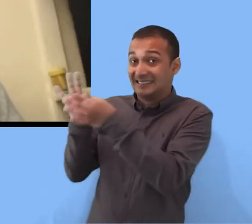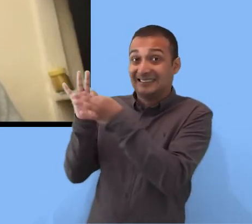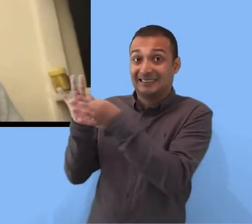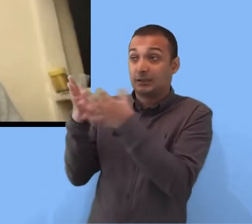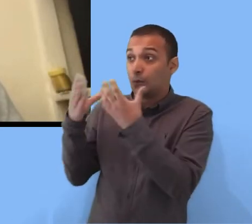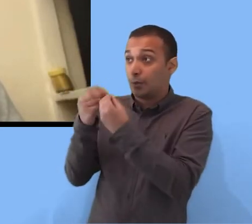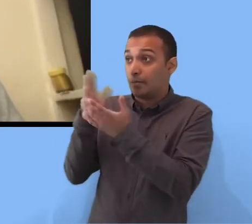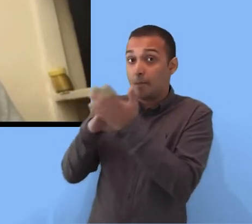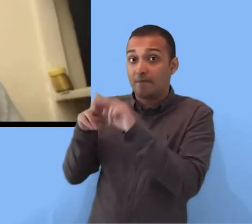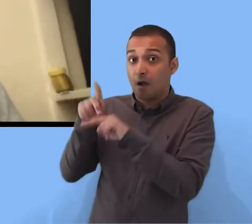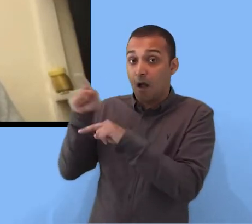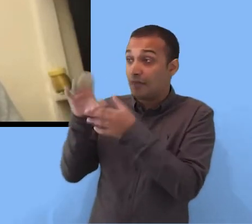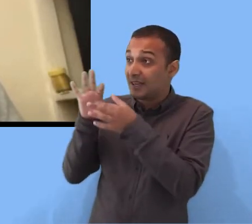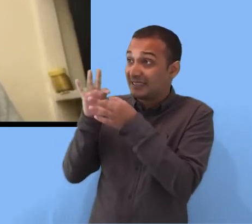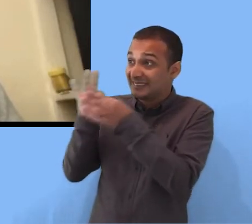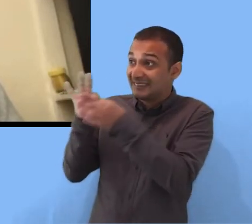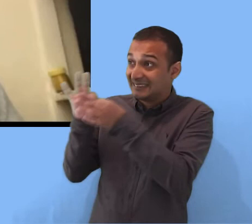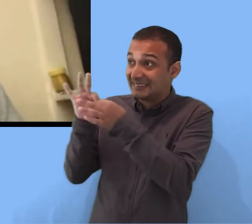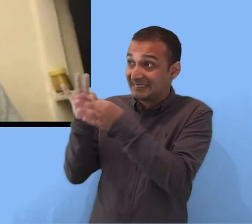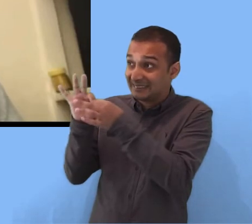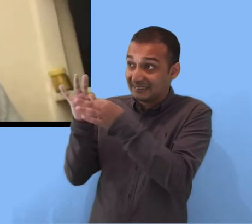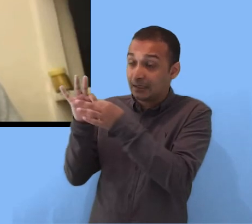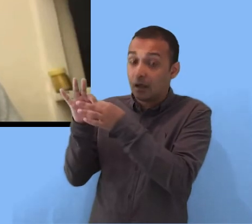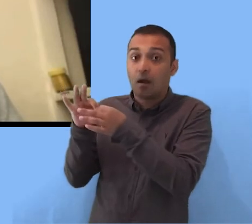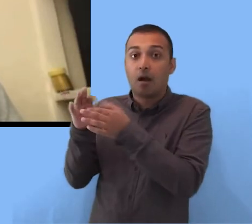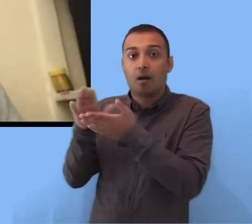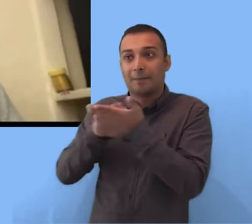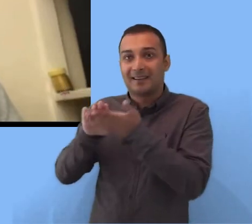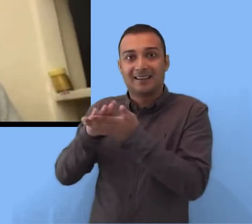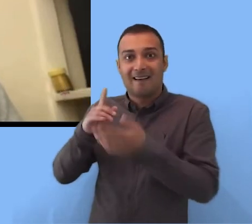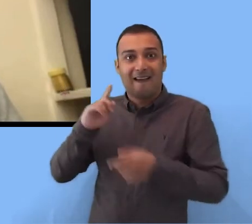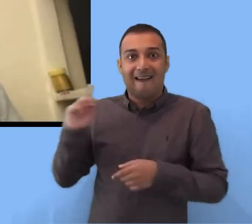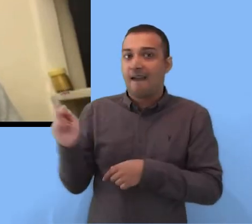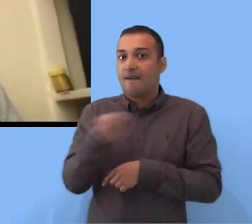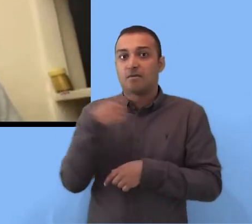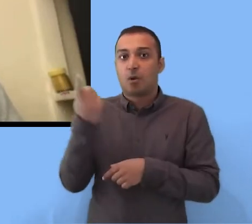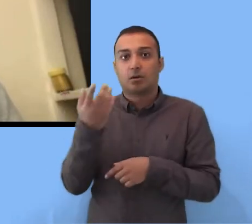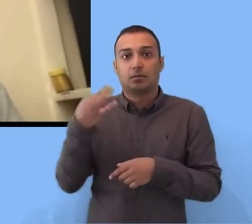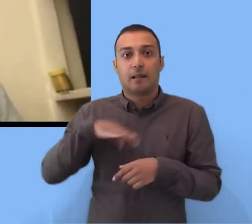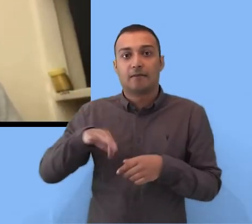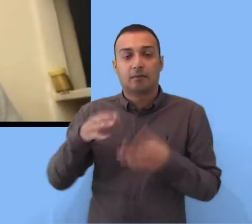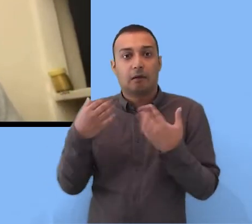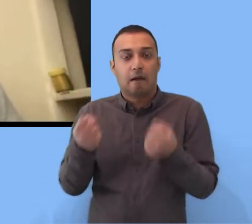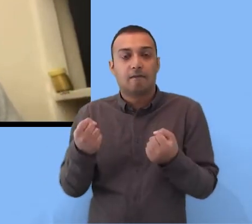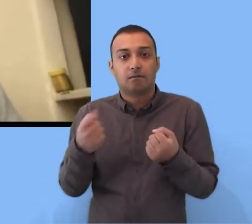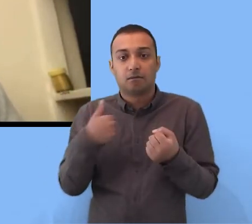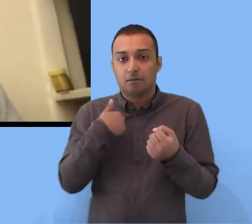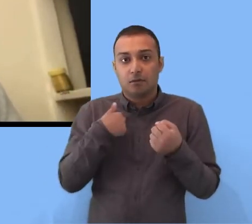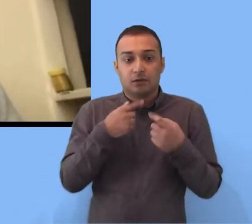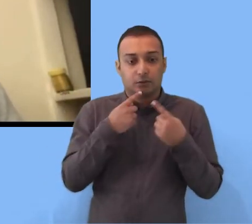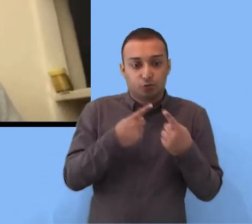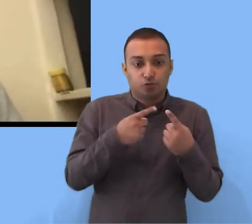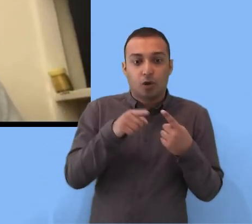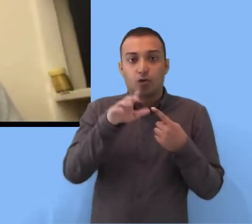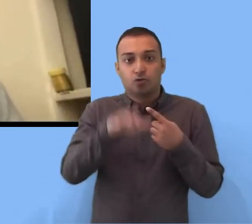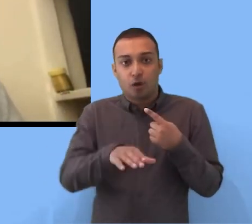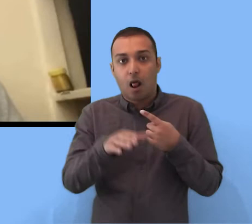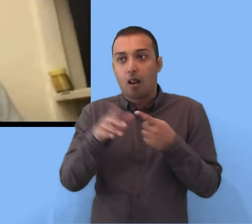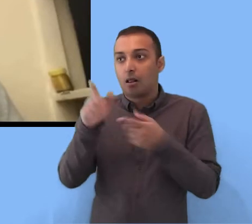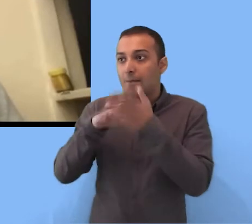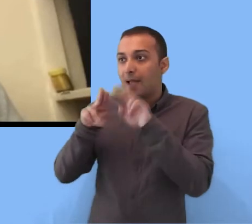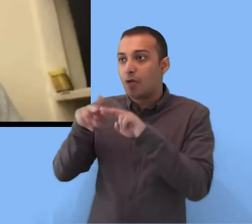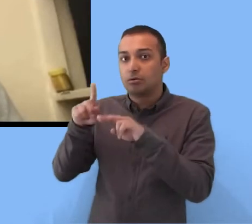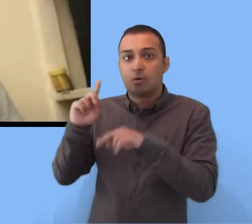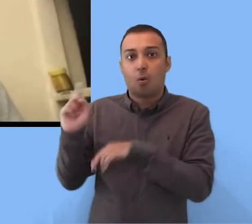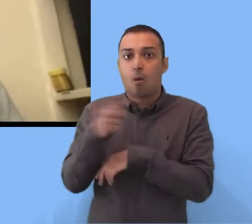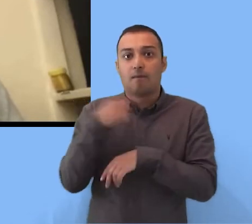partnerships are maintained, we all benefit. That's the parents, the educators, and the child. And parent engagement helps to keep our